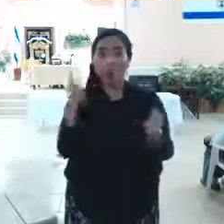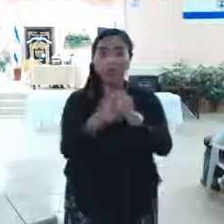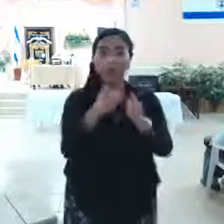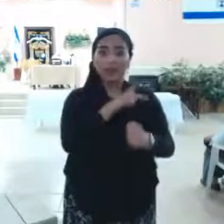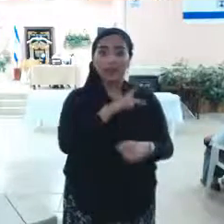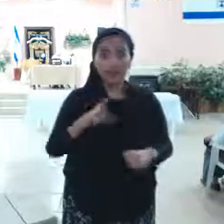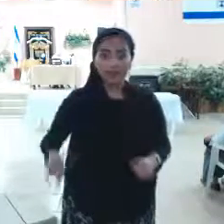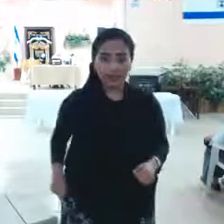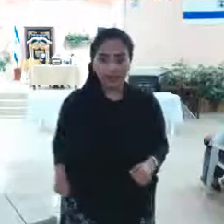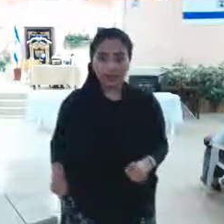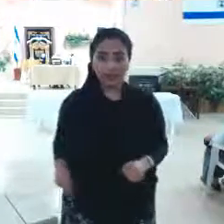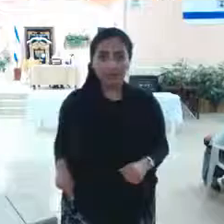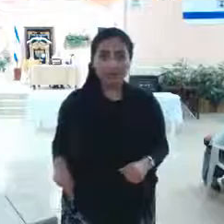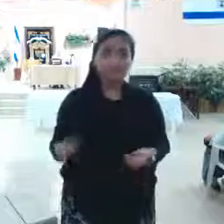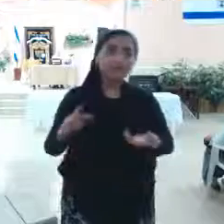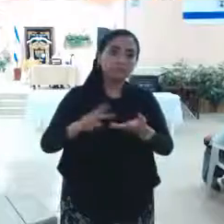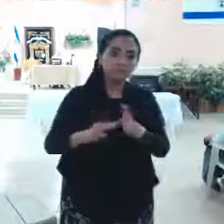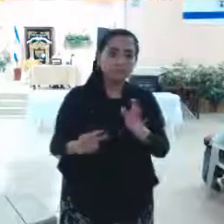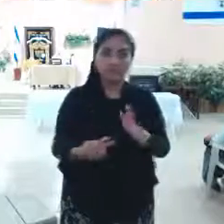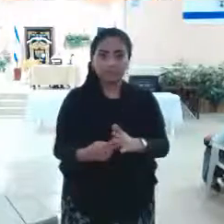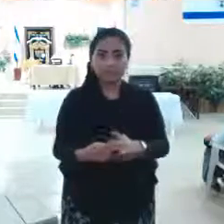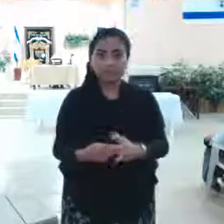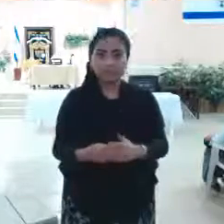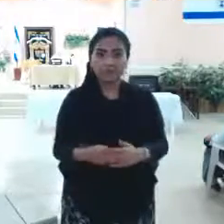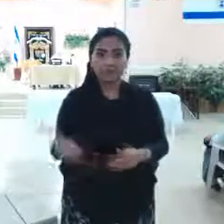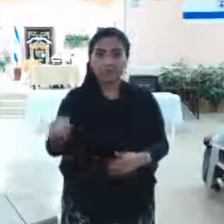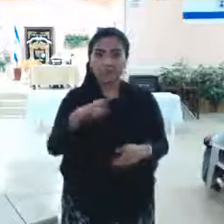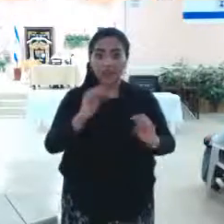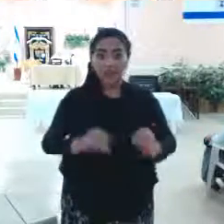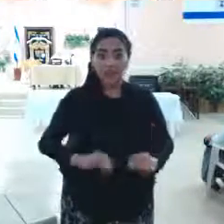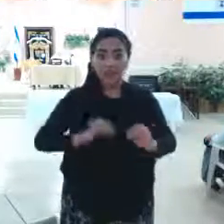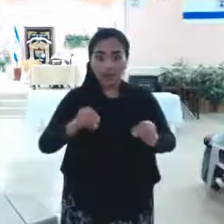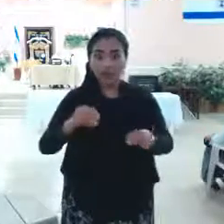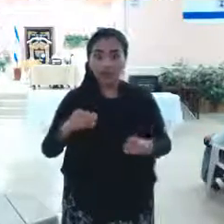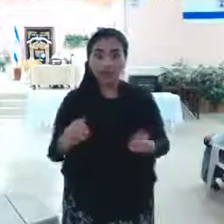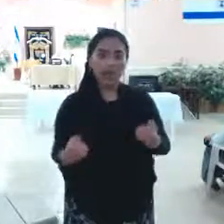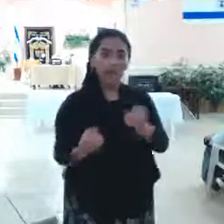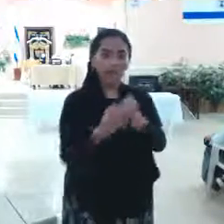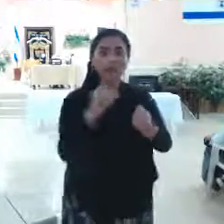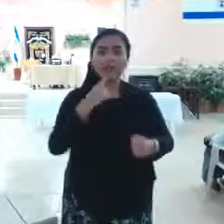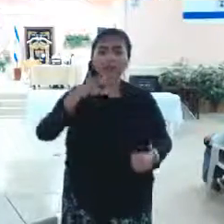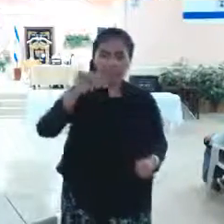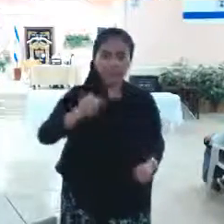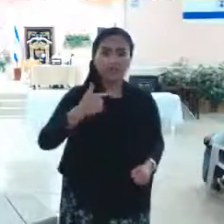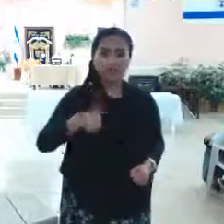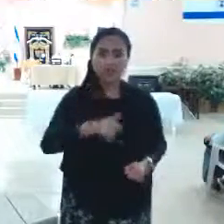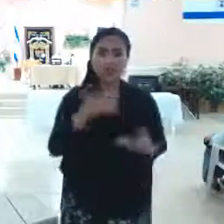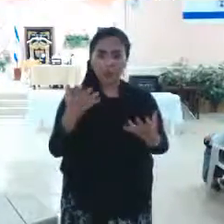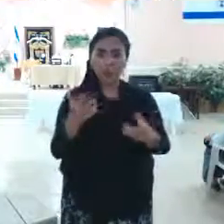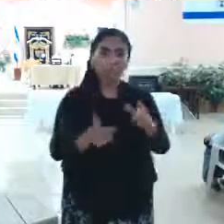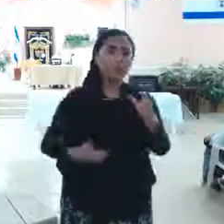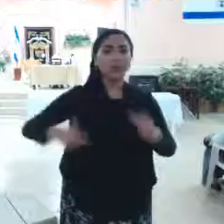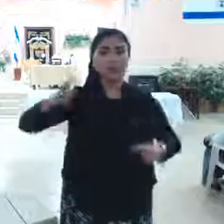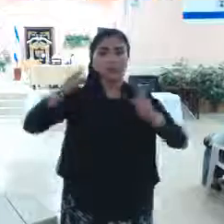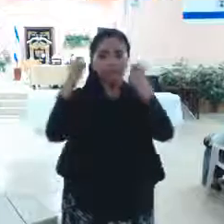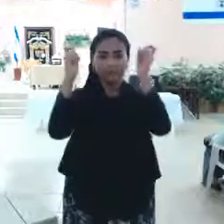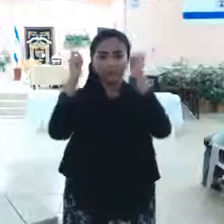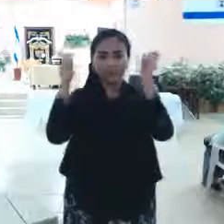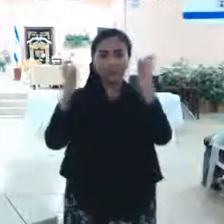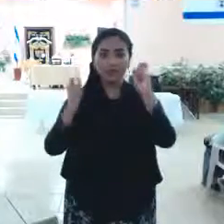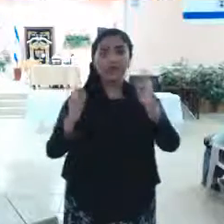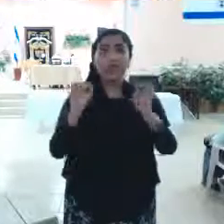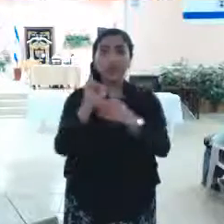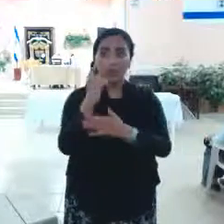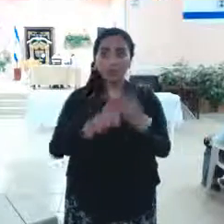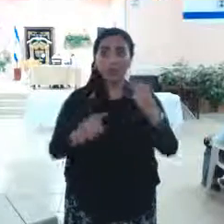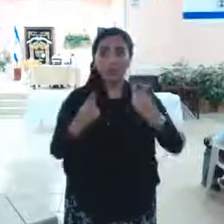that were around the king, to say it like that, they put their shoulder, they said, yes, we want a great